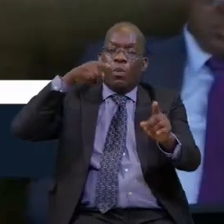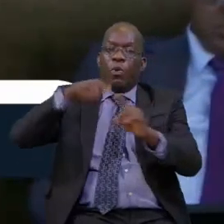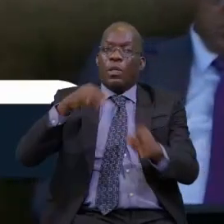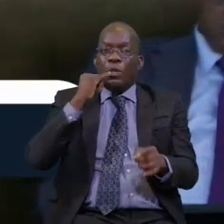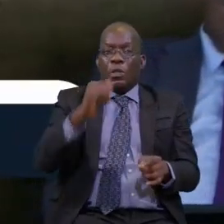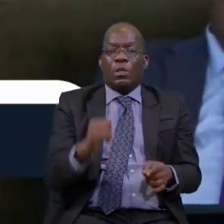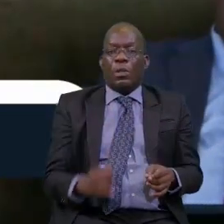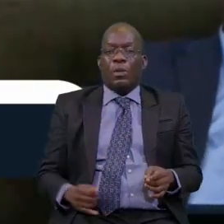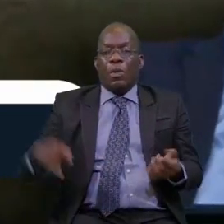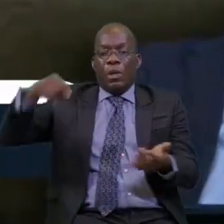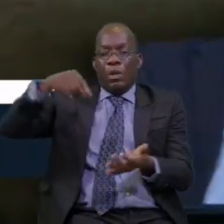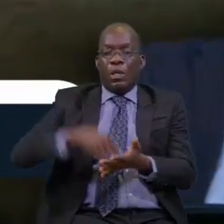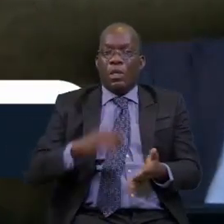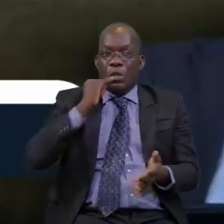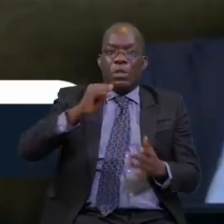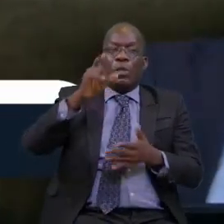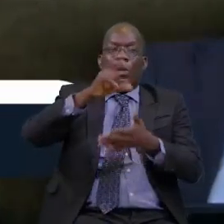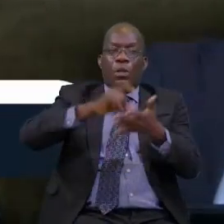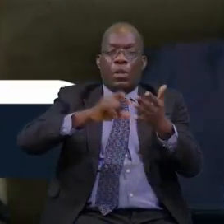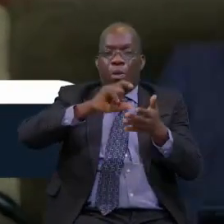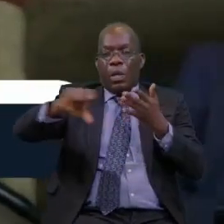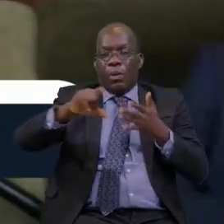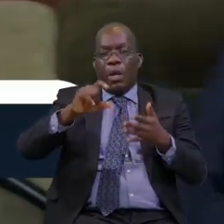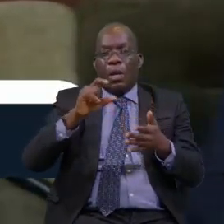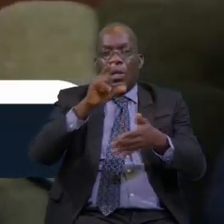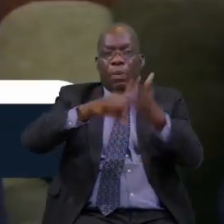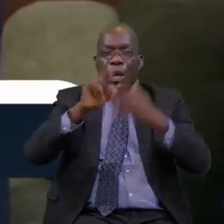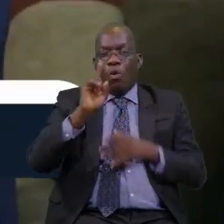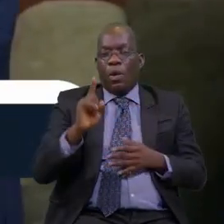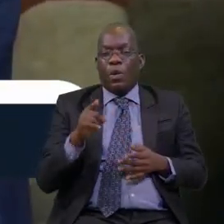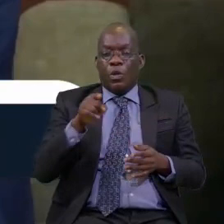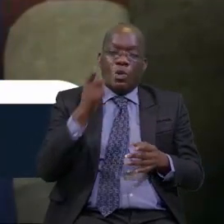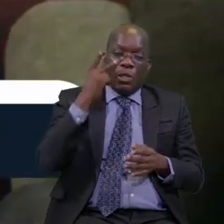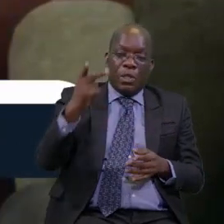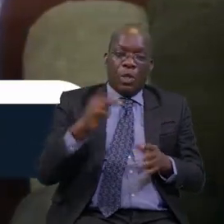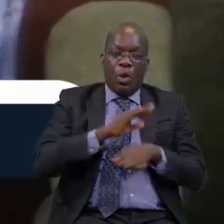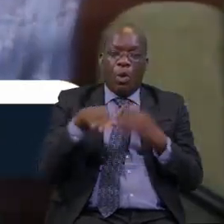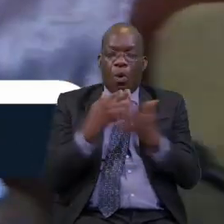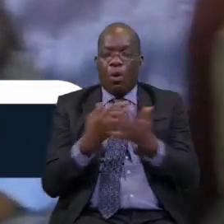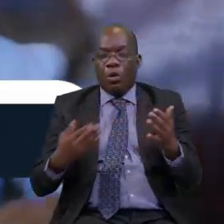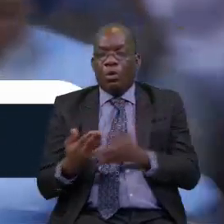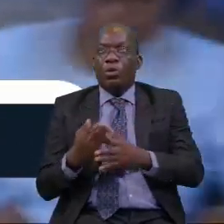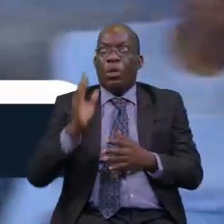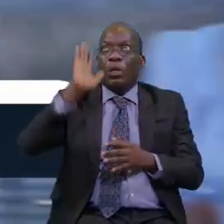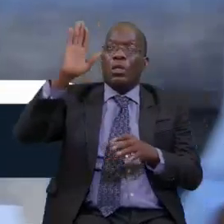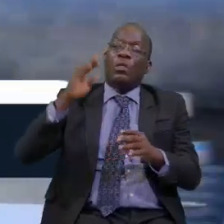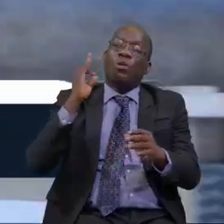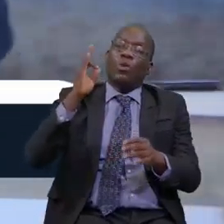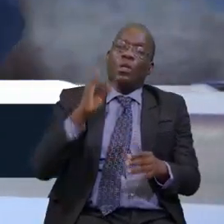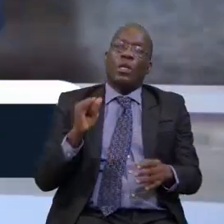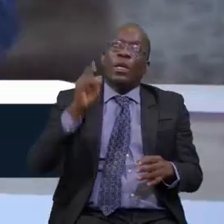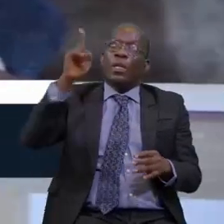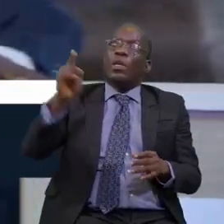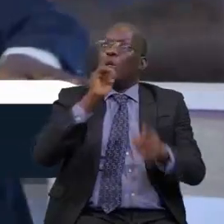is chapter 1 of Mark. And you find out all through his ministry, he emphasized the kingdom. He died for